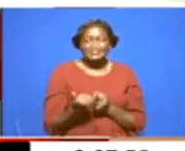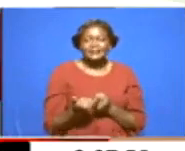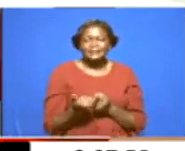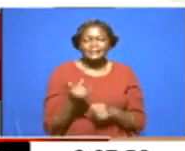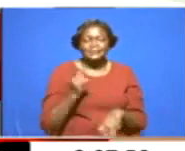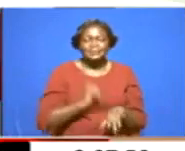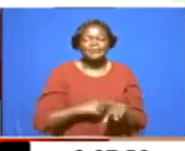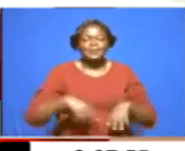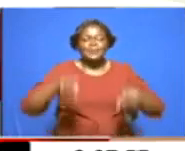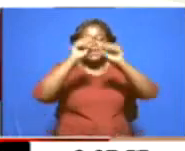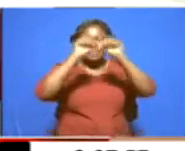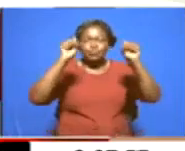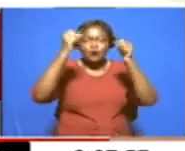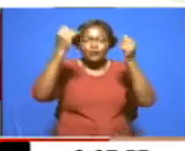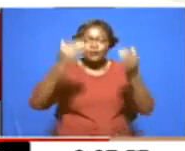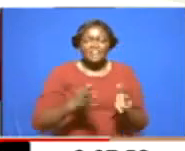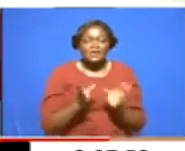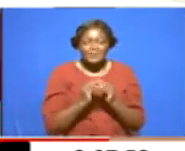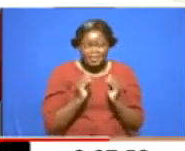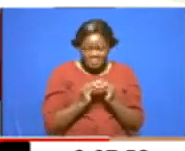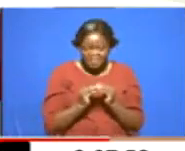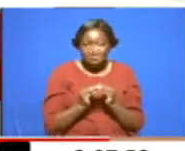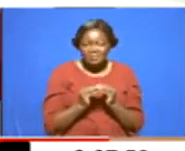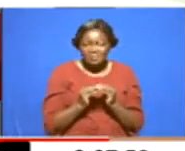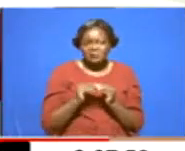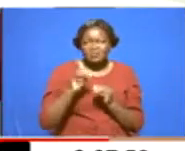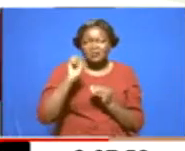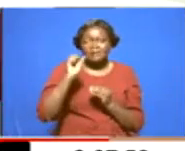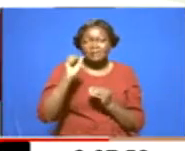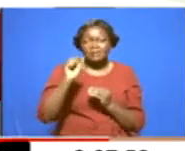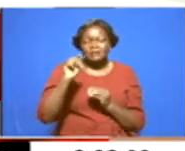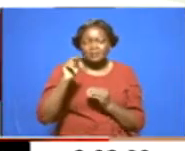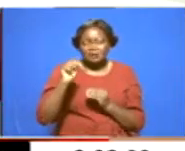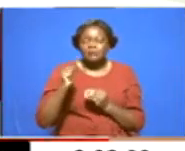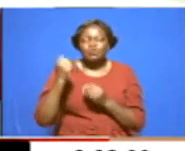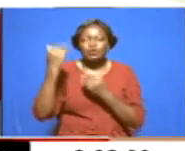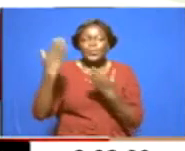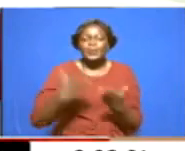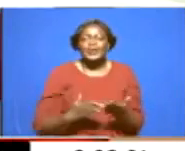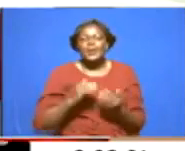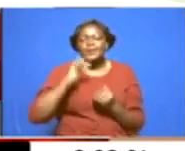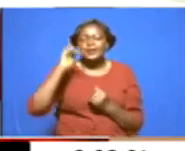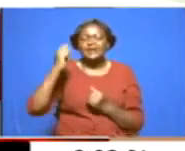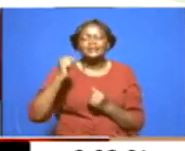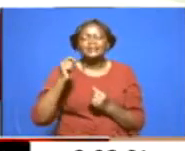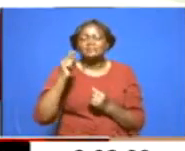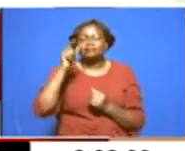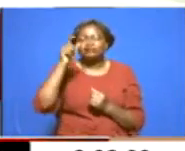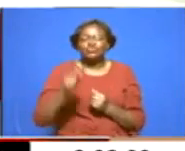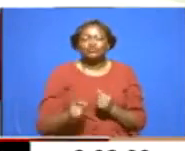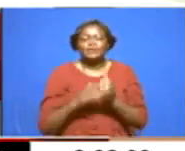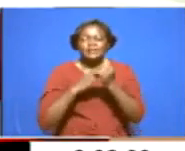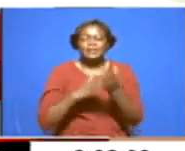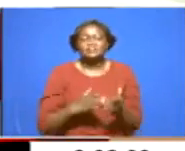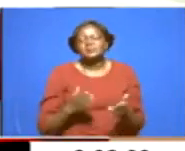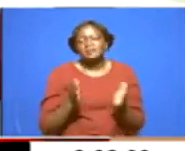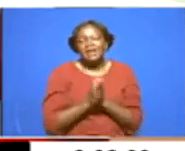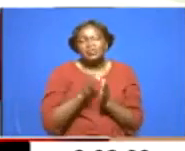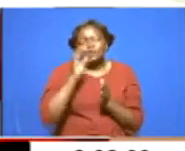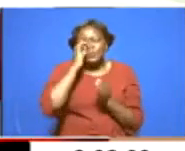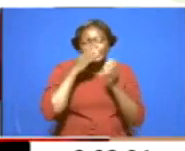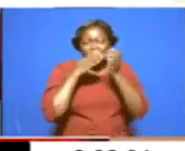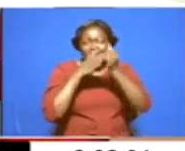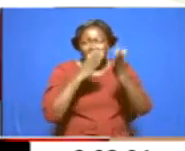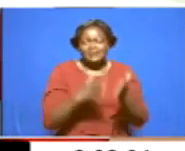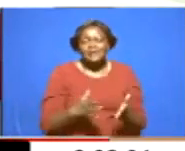meetings in Sagana, he brings together Mount Kenya, the region leaders, the political leaders, the opinion shapers, as well as people who have